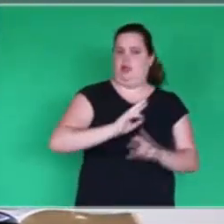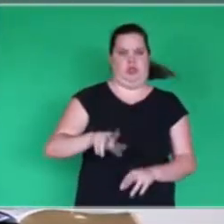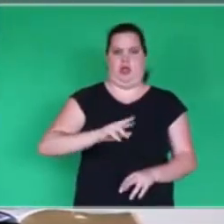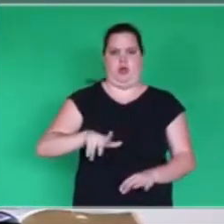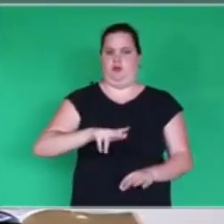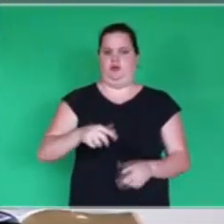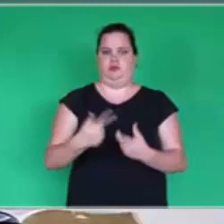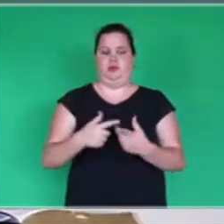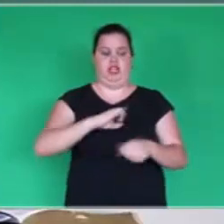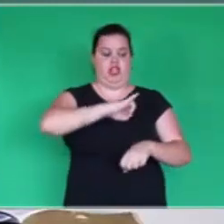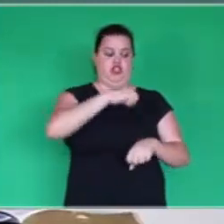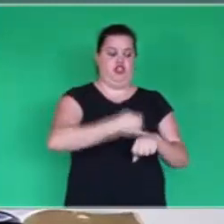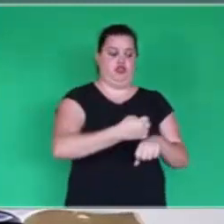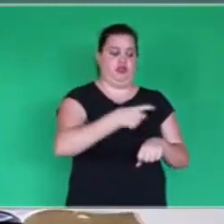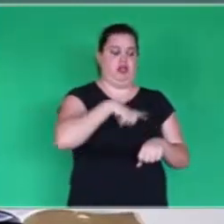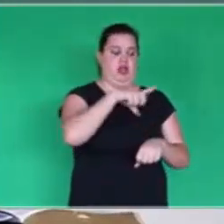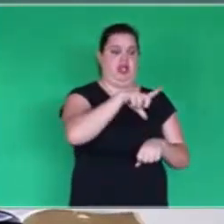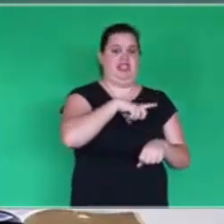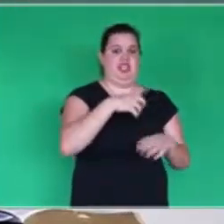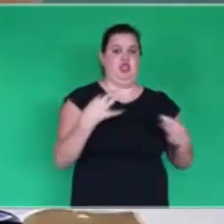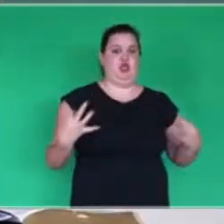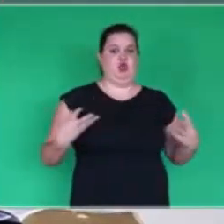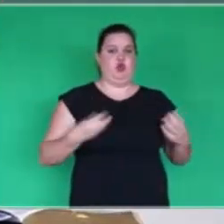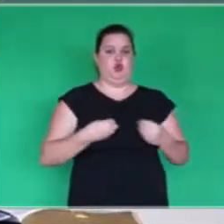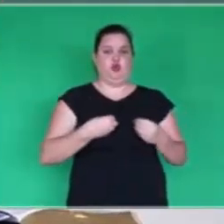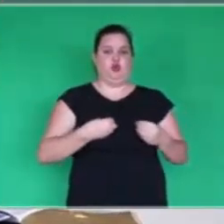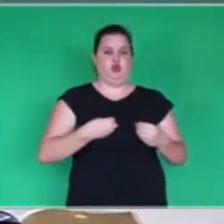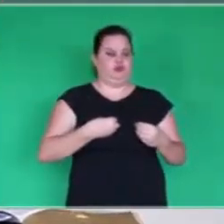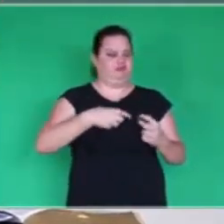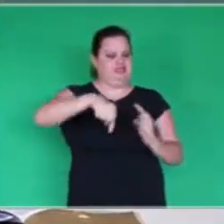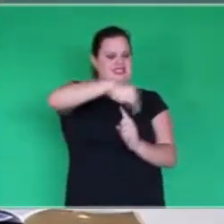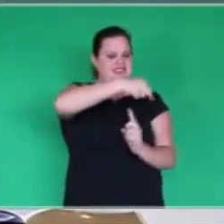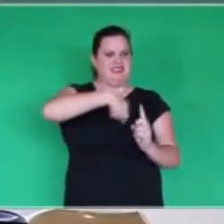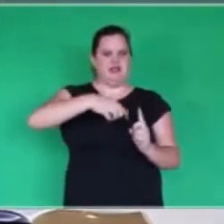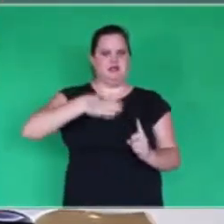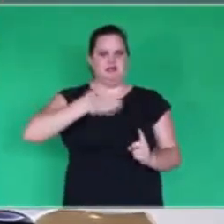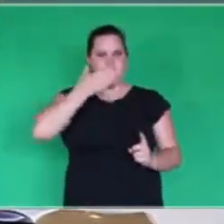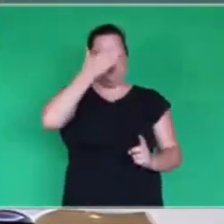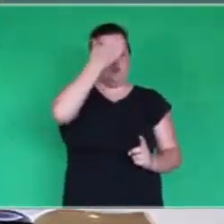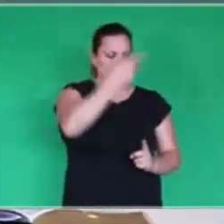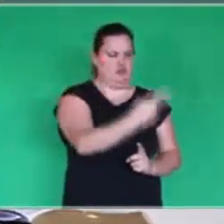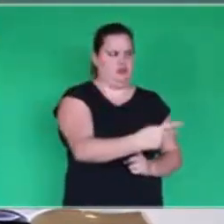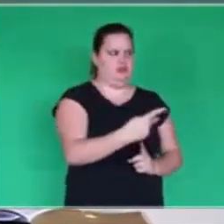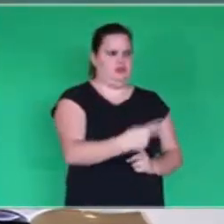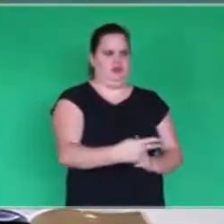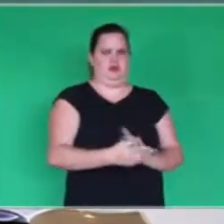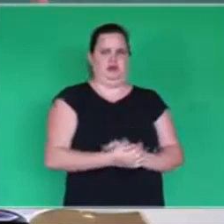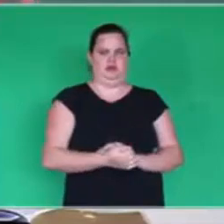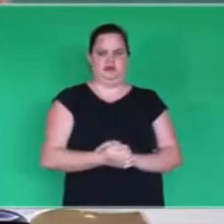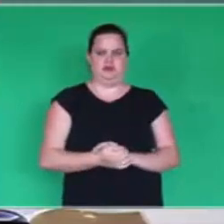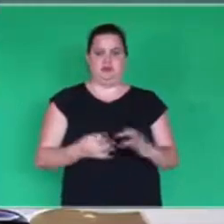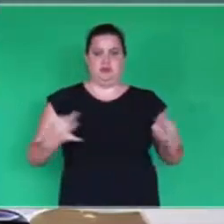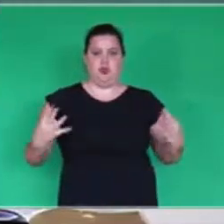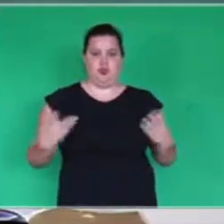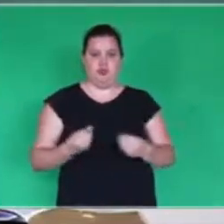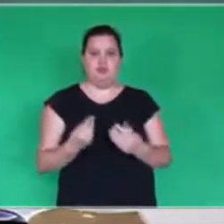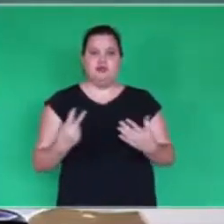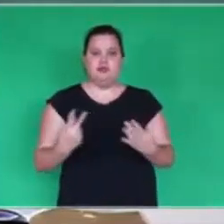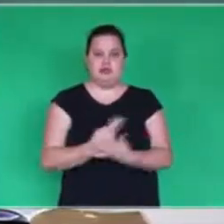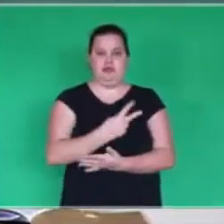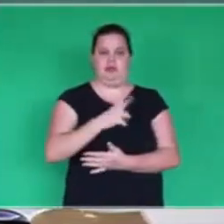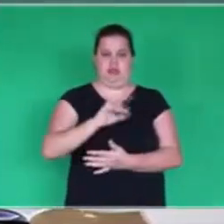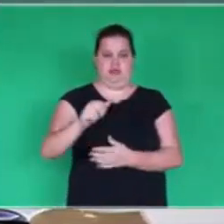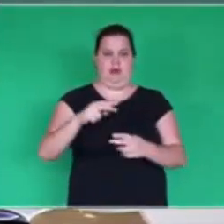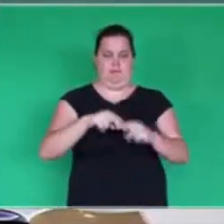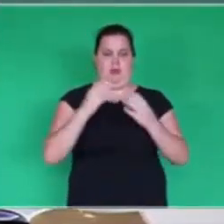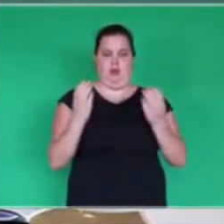it will be devastated. How will this fight, this battle be fought in Jerusalem? With short-range